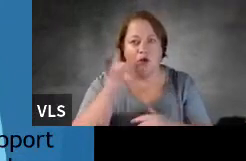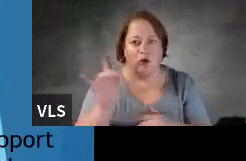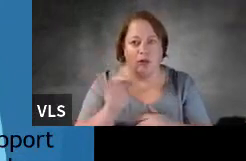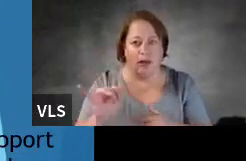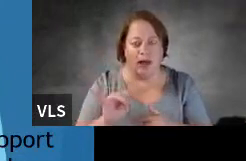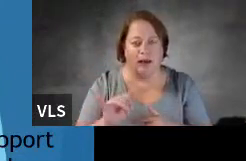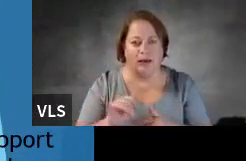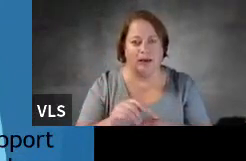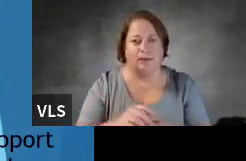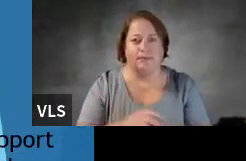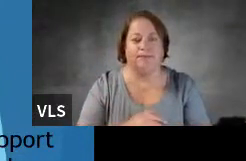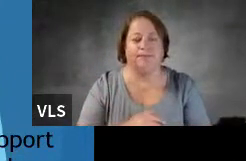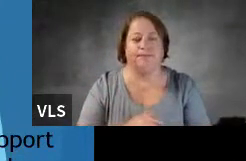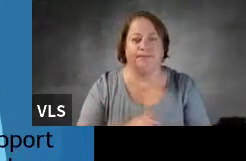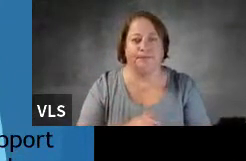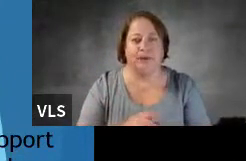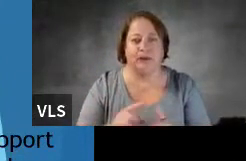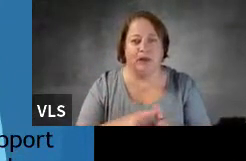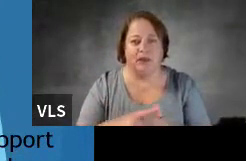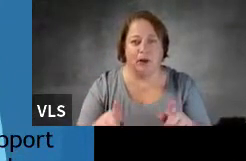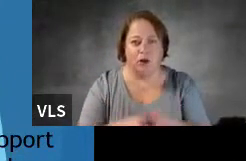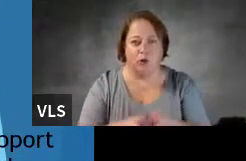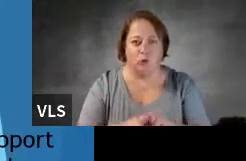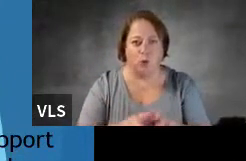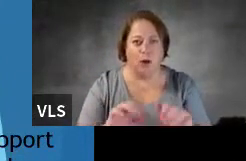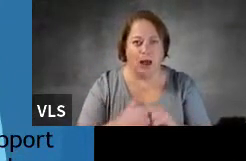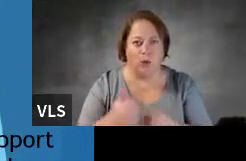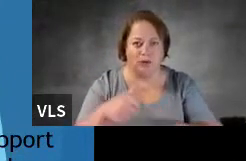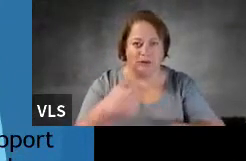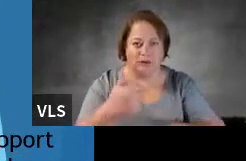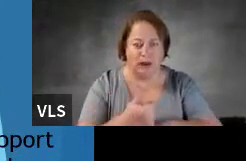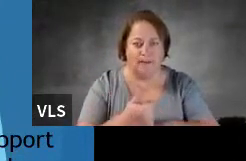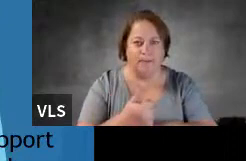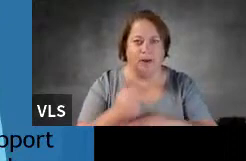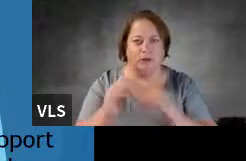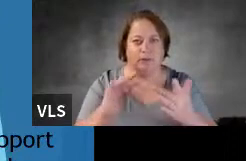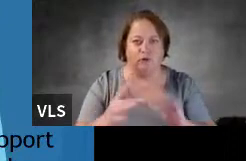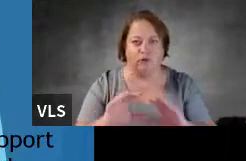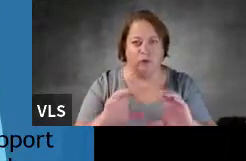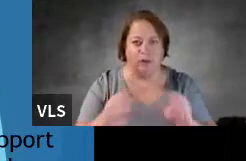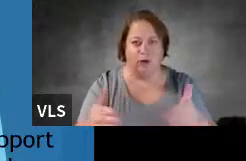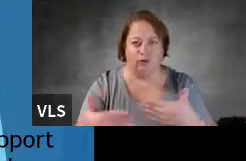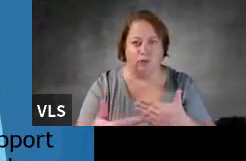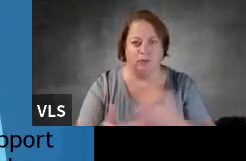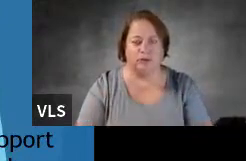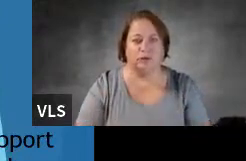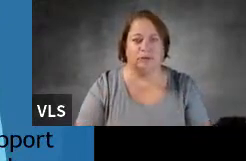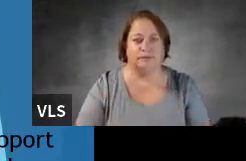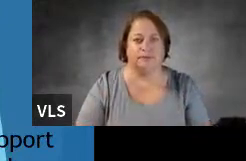in a virtual setting. And then also how to set up some virtual classrooms.